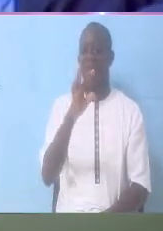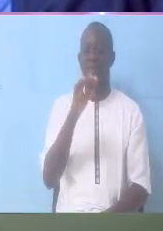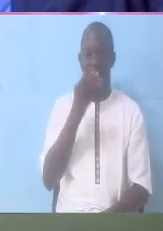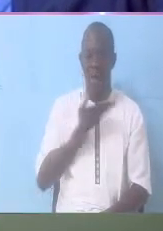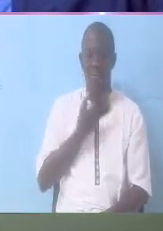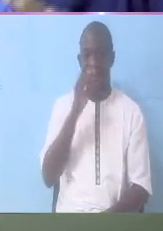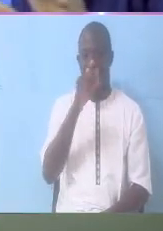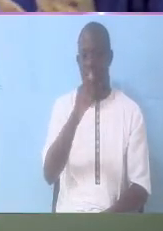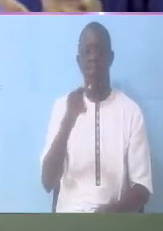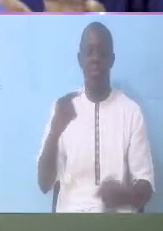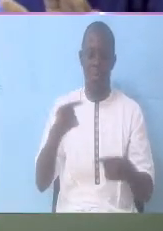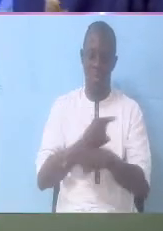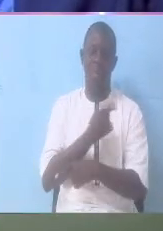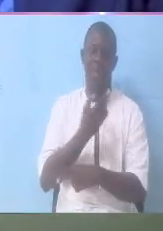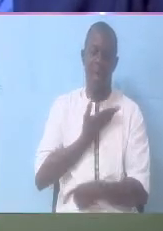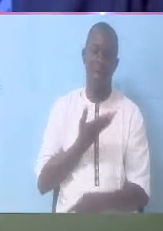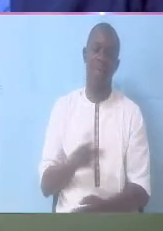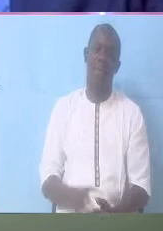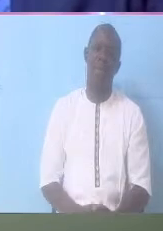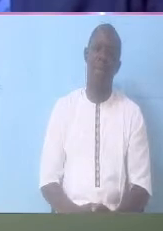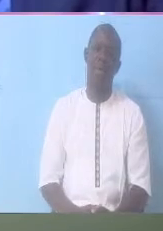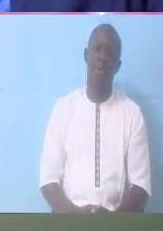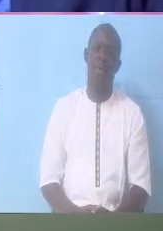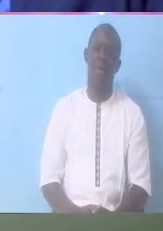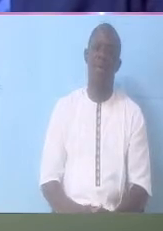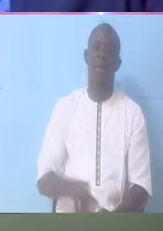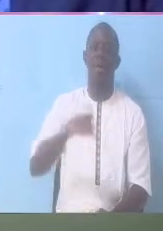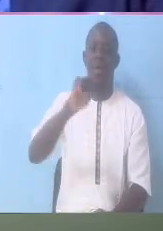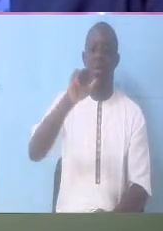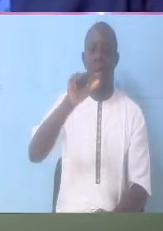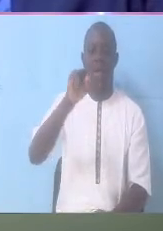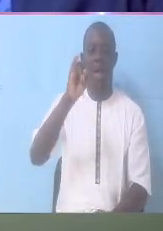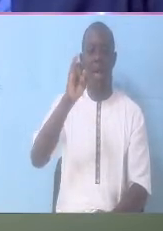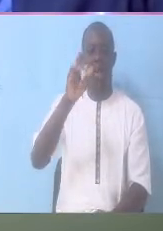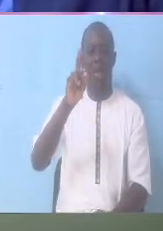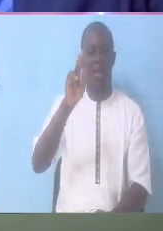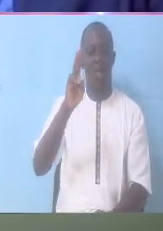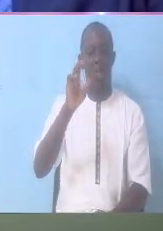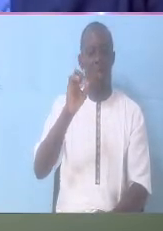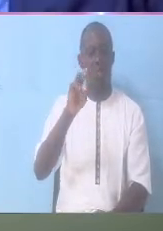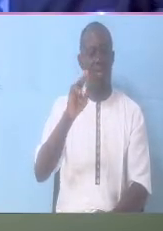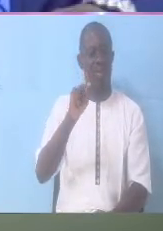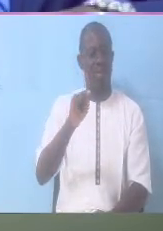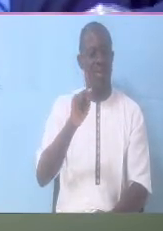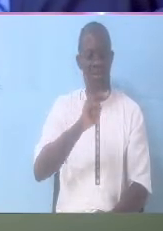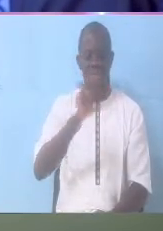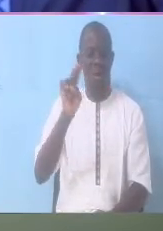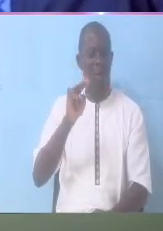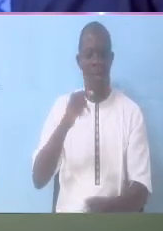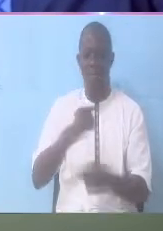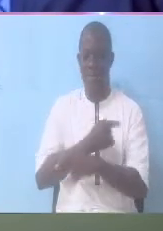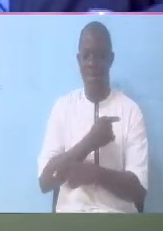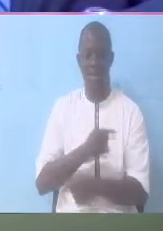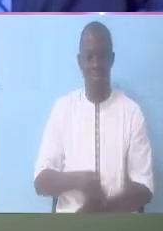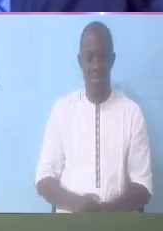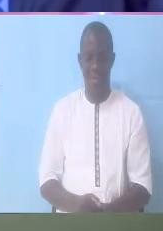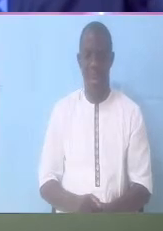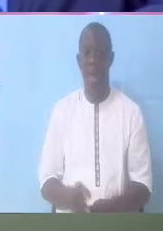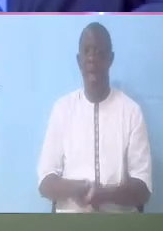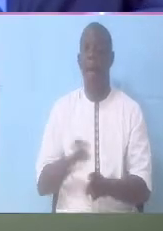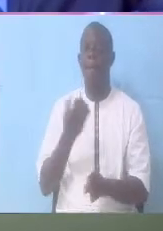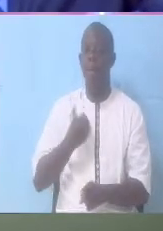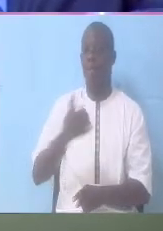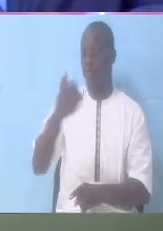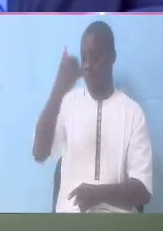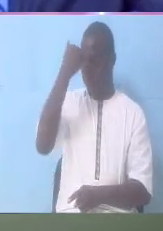allow me to come. He said he's been given the impression these people were mercenaries. He was misled into believing